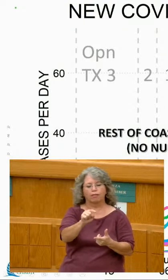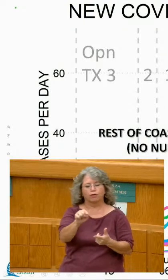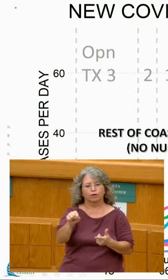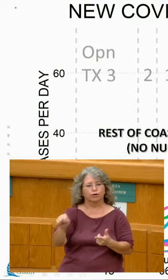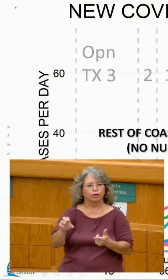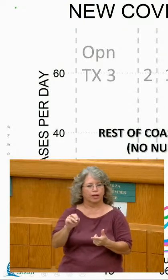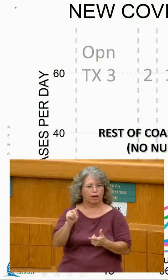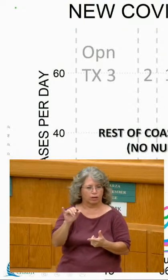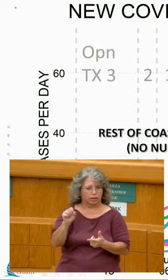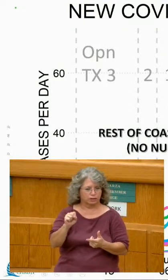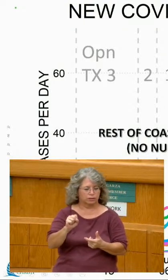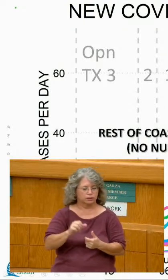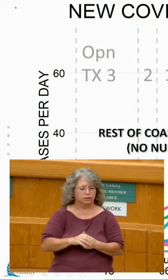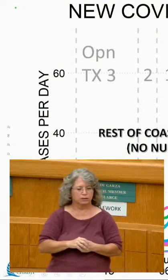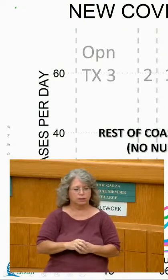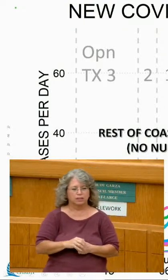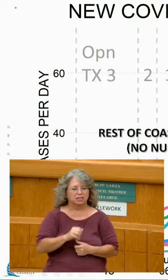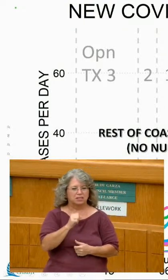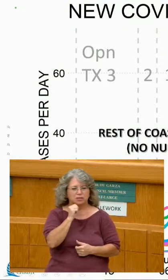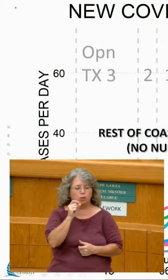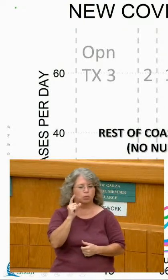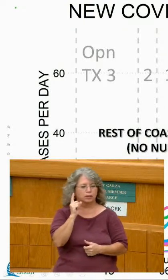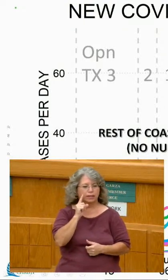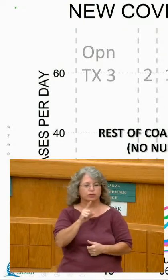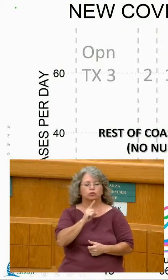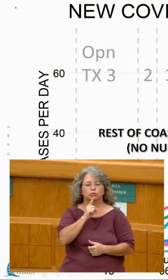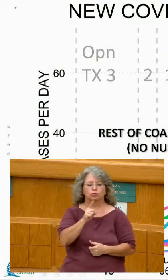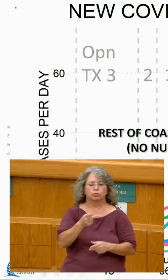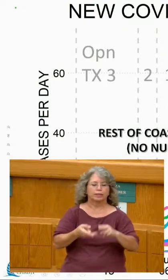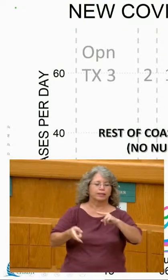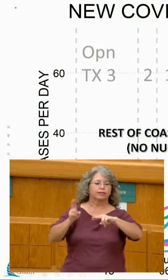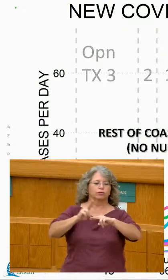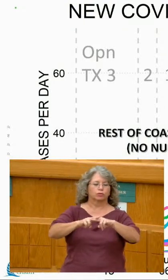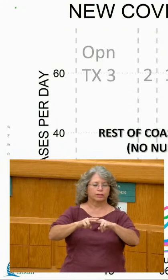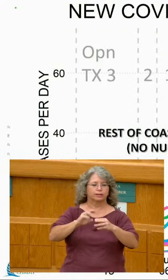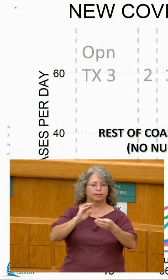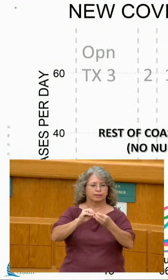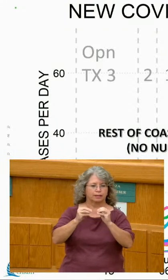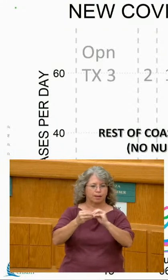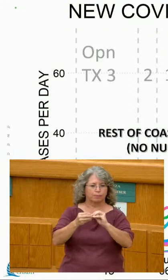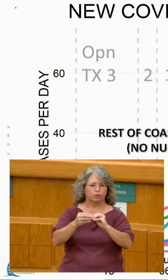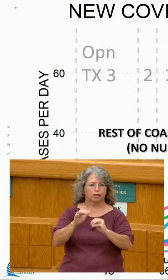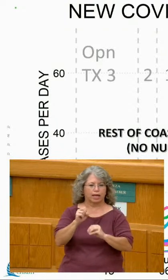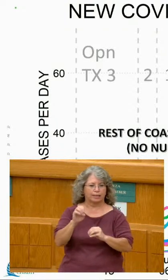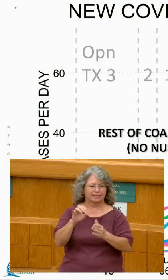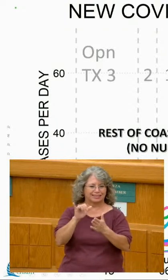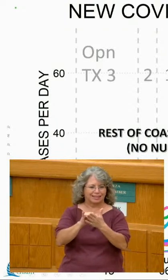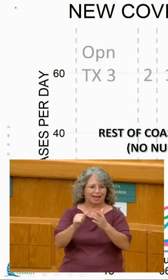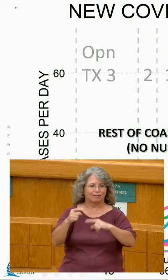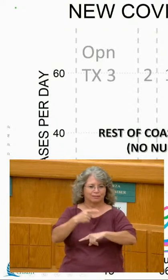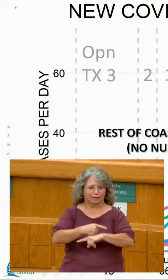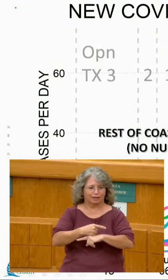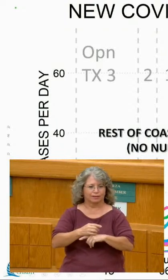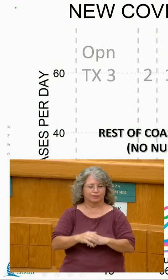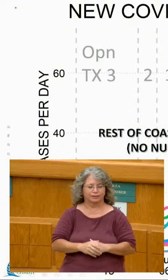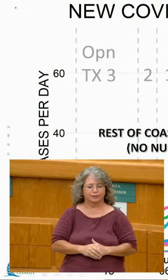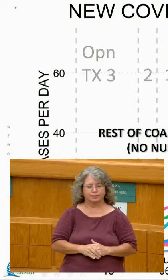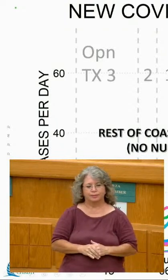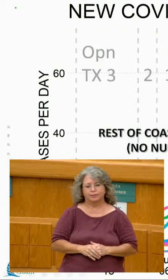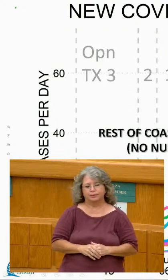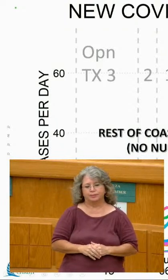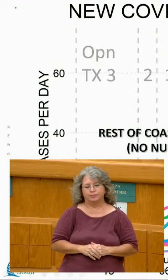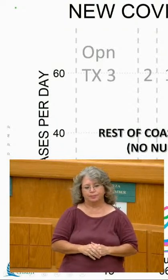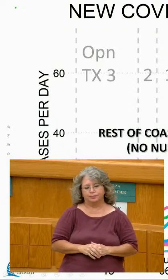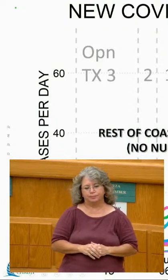actually an increase in the amount of COVID cases in the Coastal Bend area. So